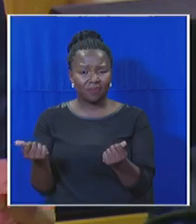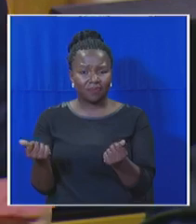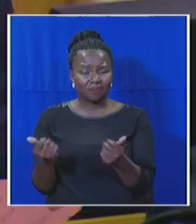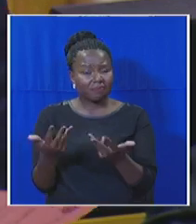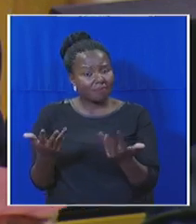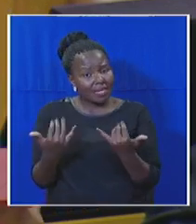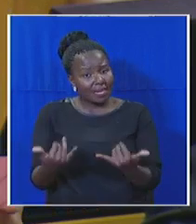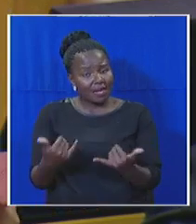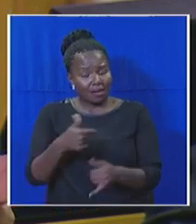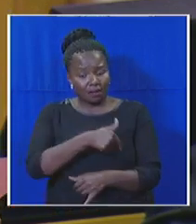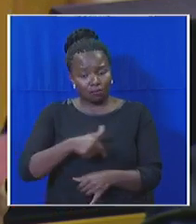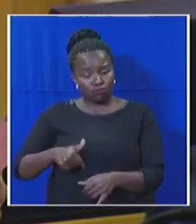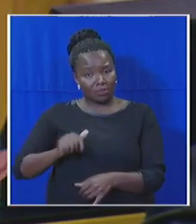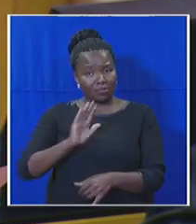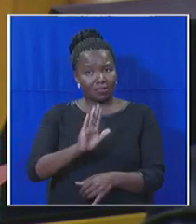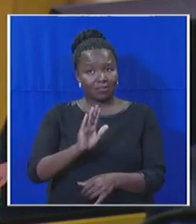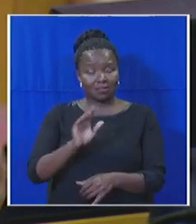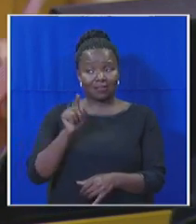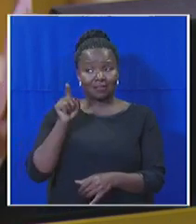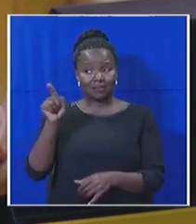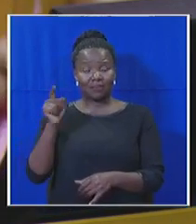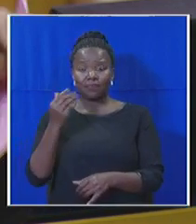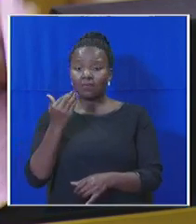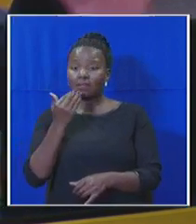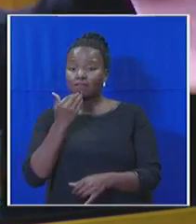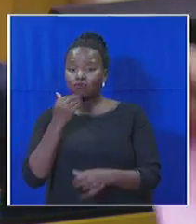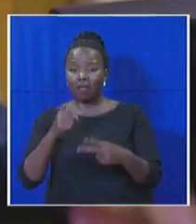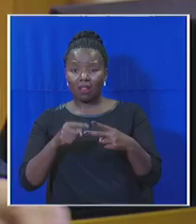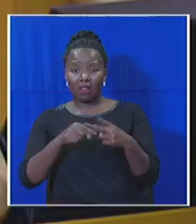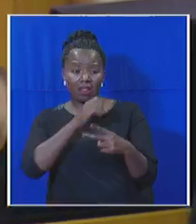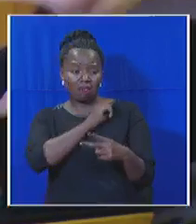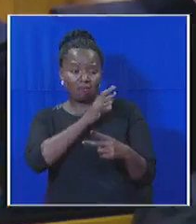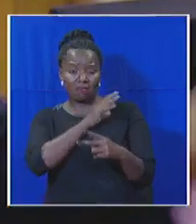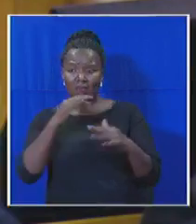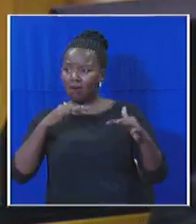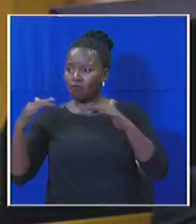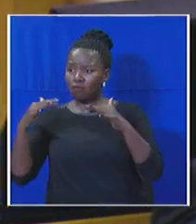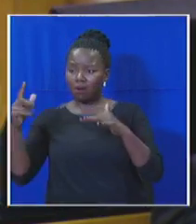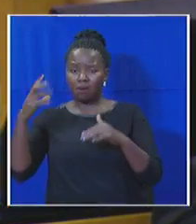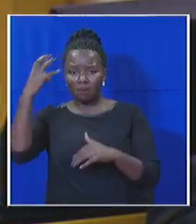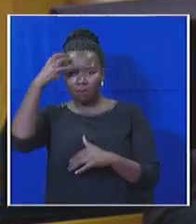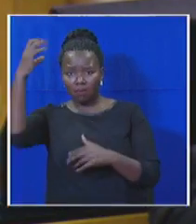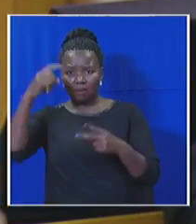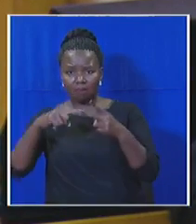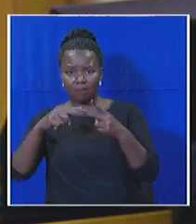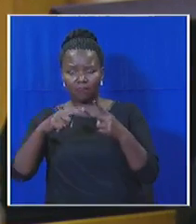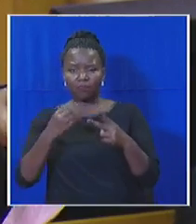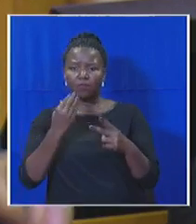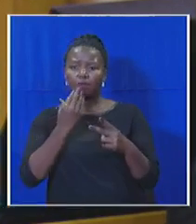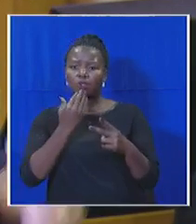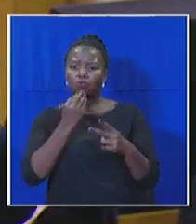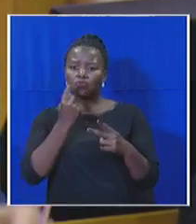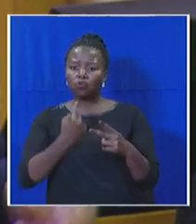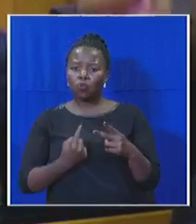Mr. President, this war in Israel and Palestine is not a religious war between Muslims and Christians and Jews. It is about